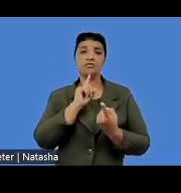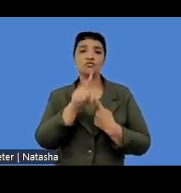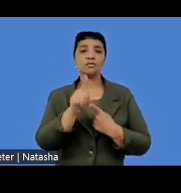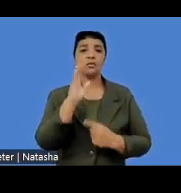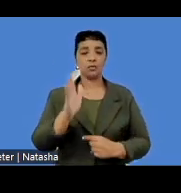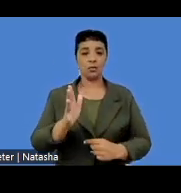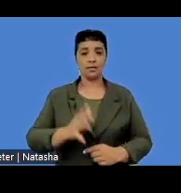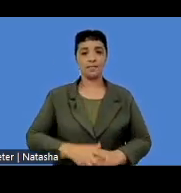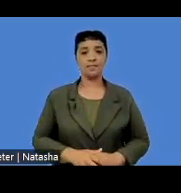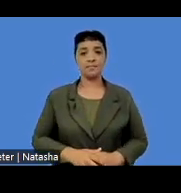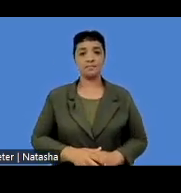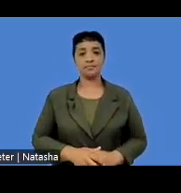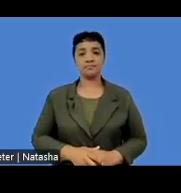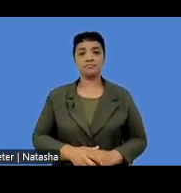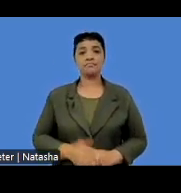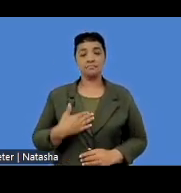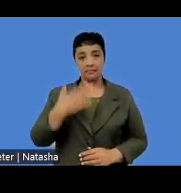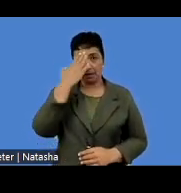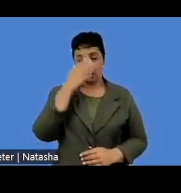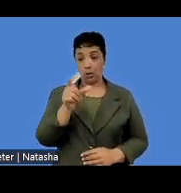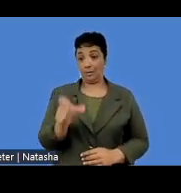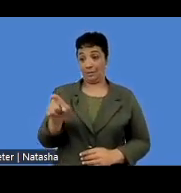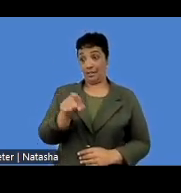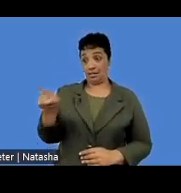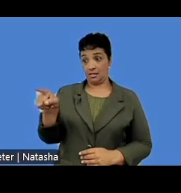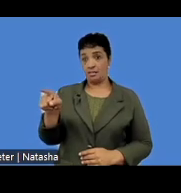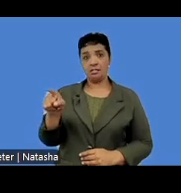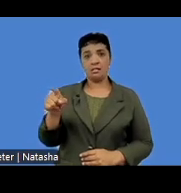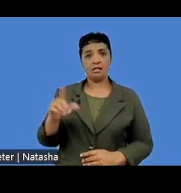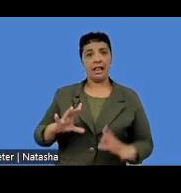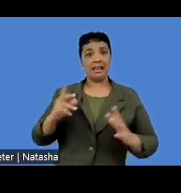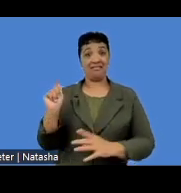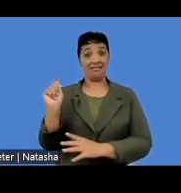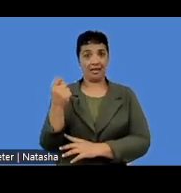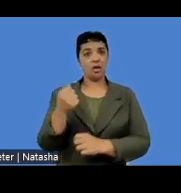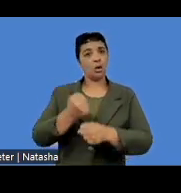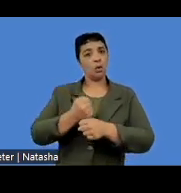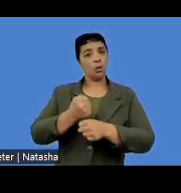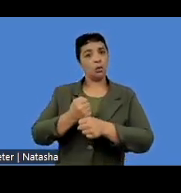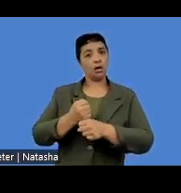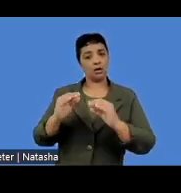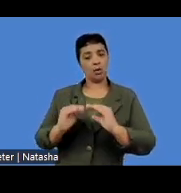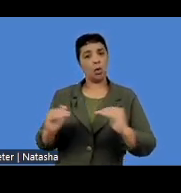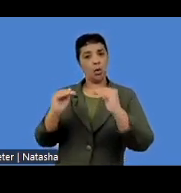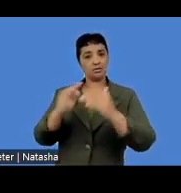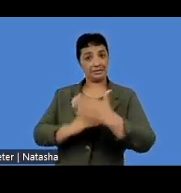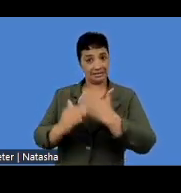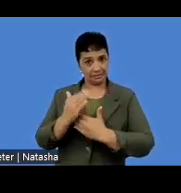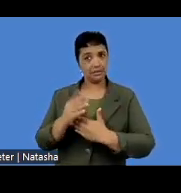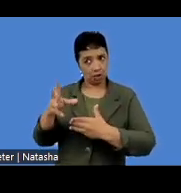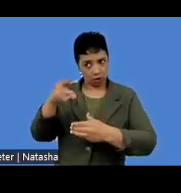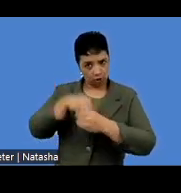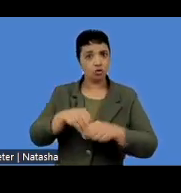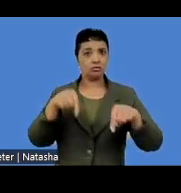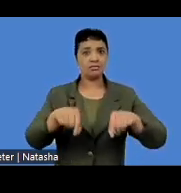some persons from Kenya who work with the Organization for Disabilities have also joined this webinar, and I'm sure